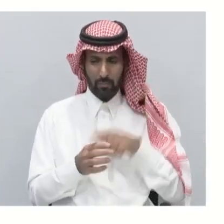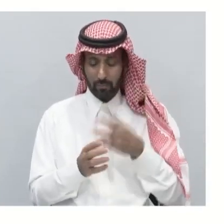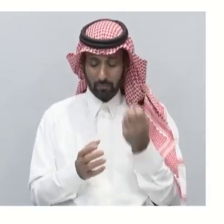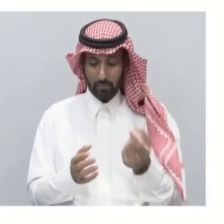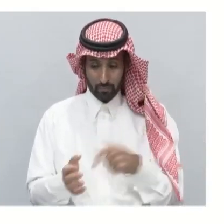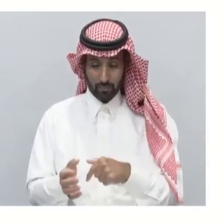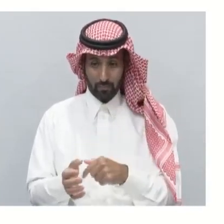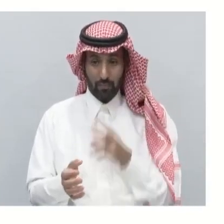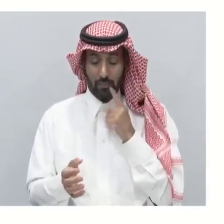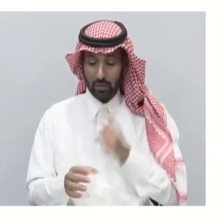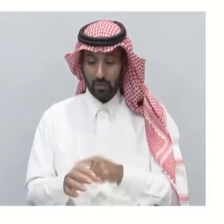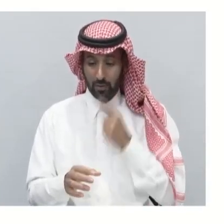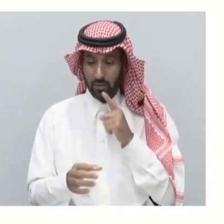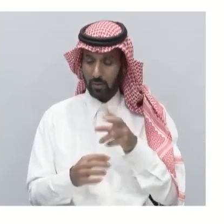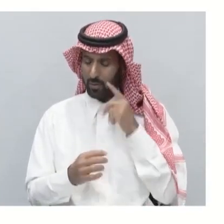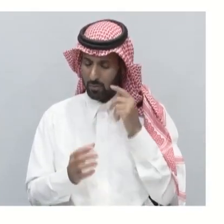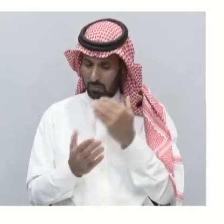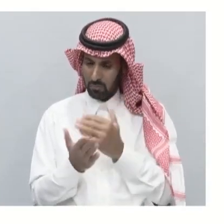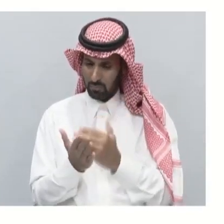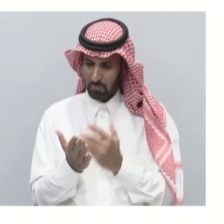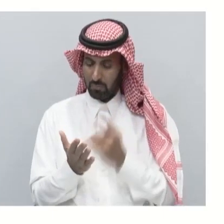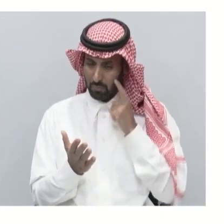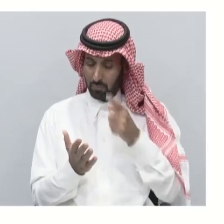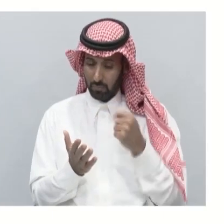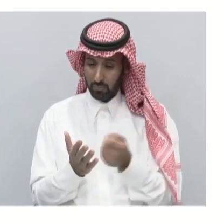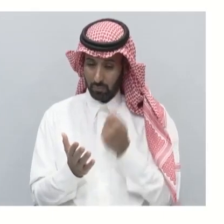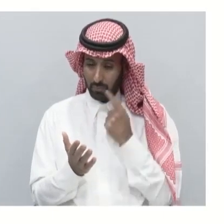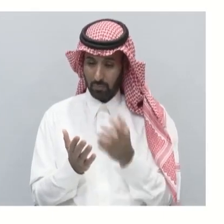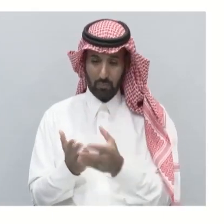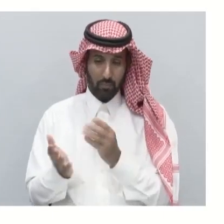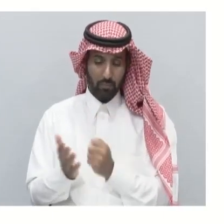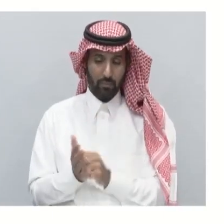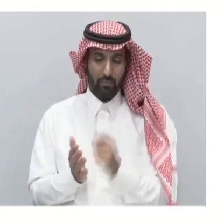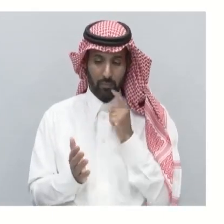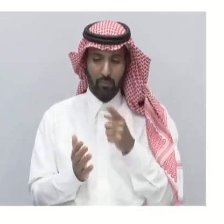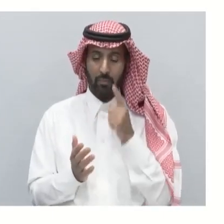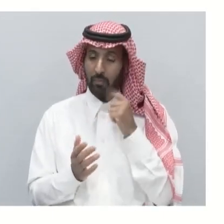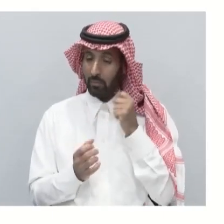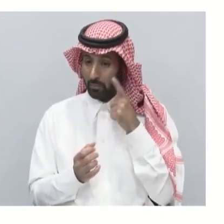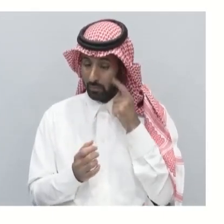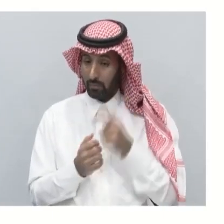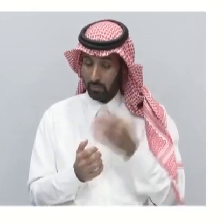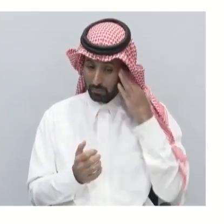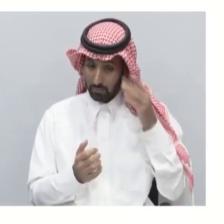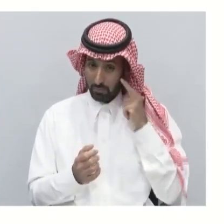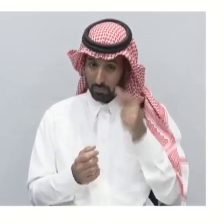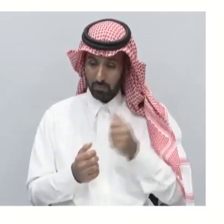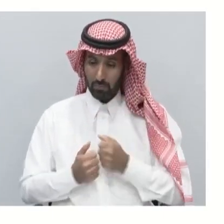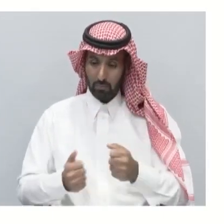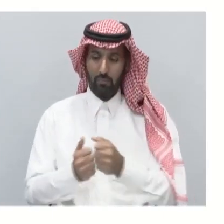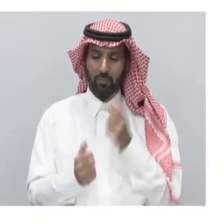summer now. Time to get organized and get down to homework. Give my best to your